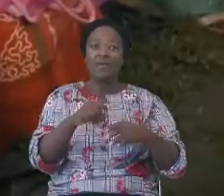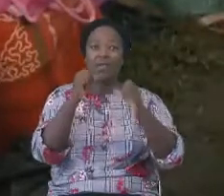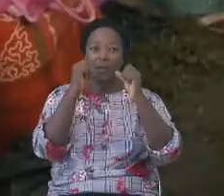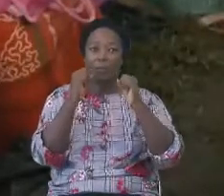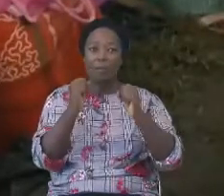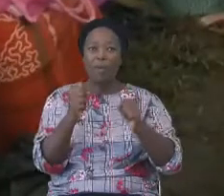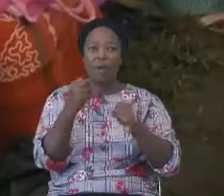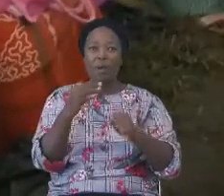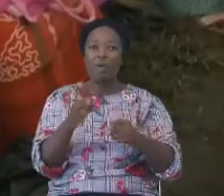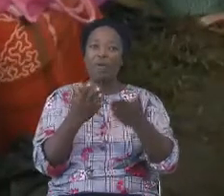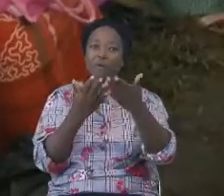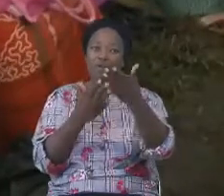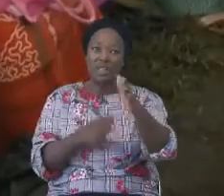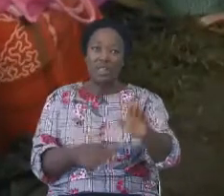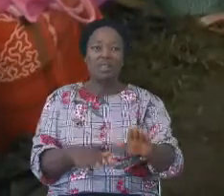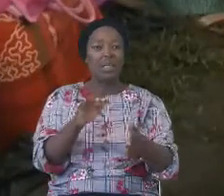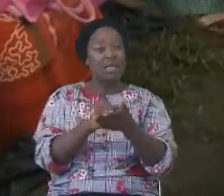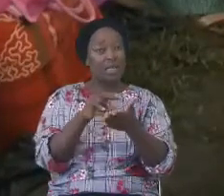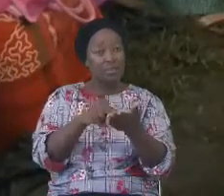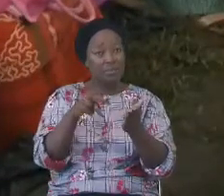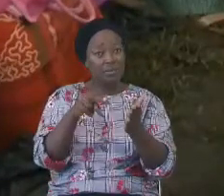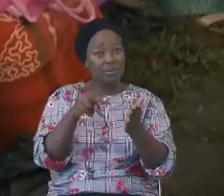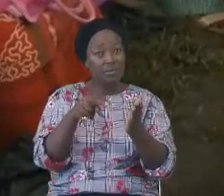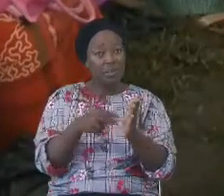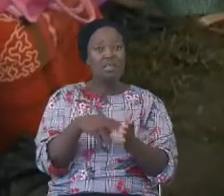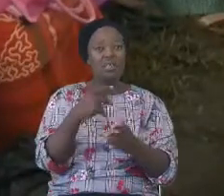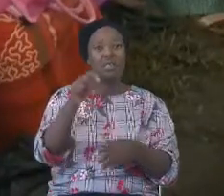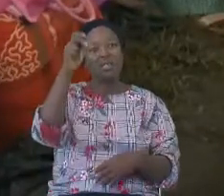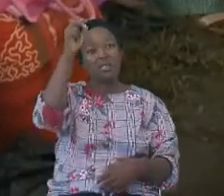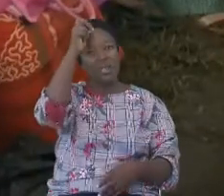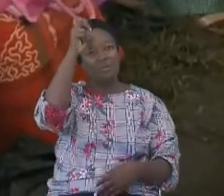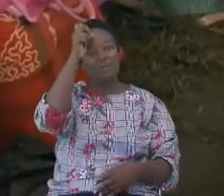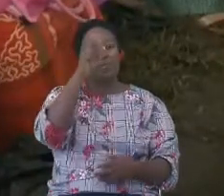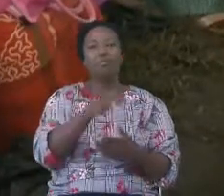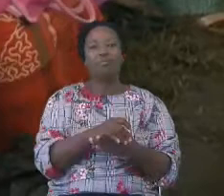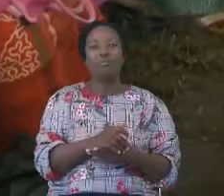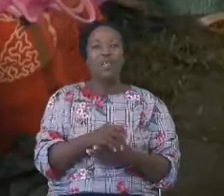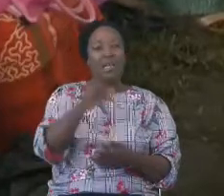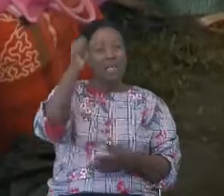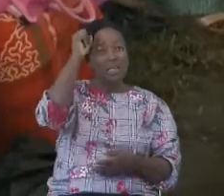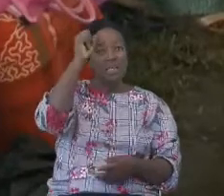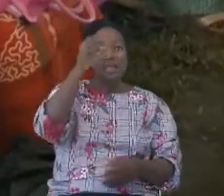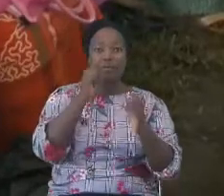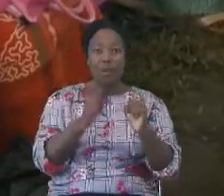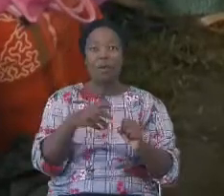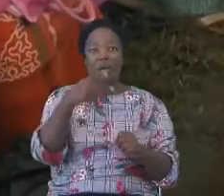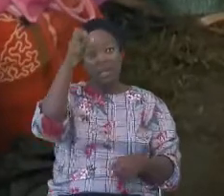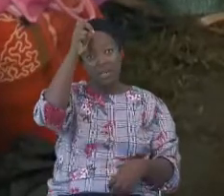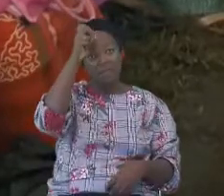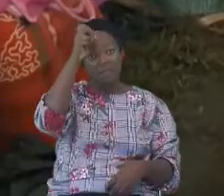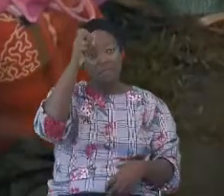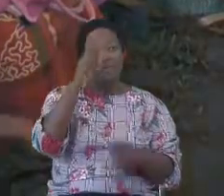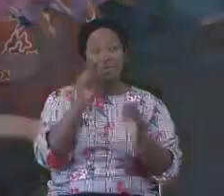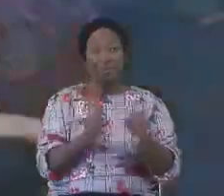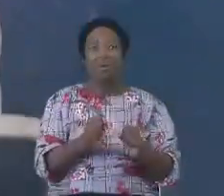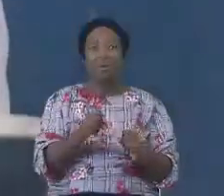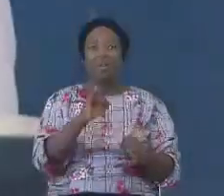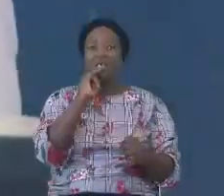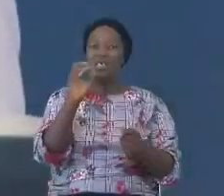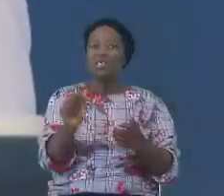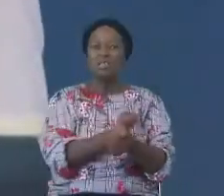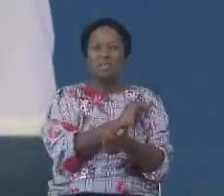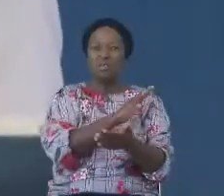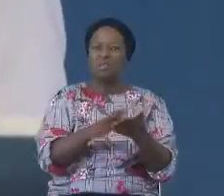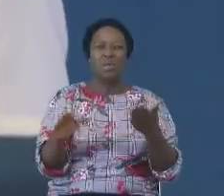destroy him that had the power of death, that is the devil.